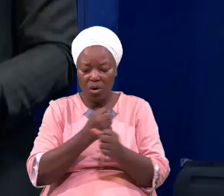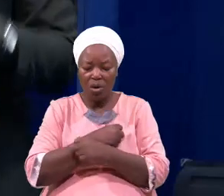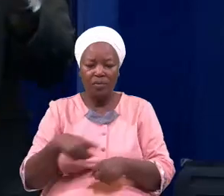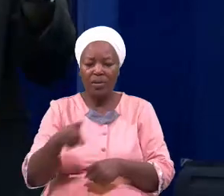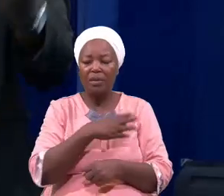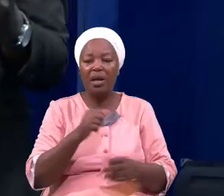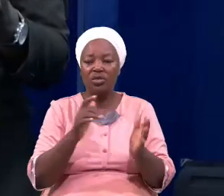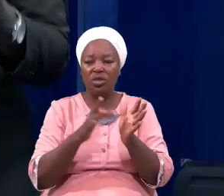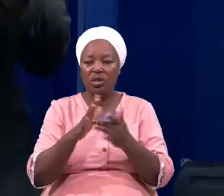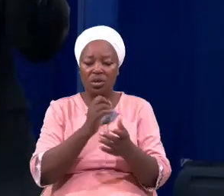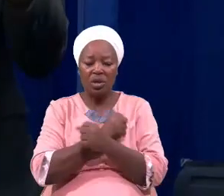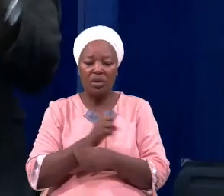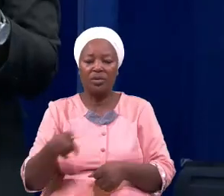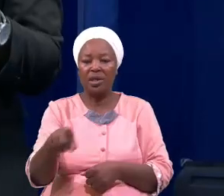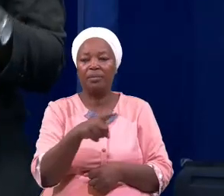them.